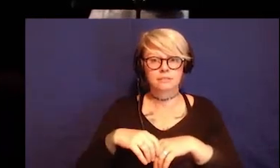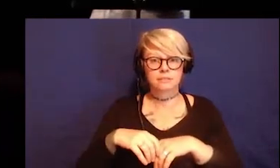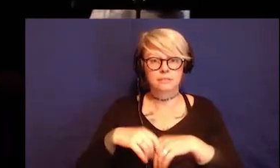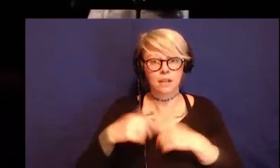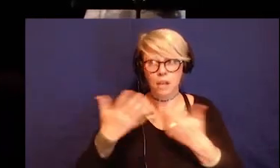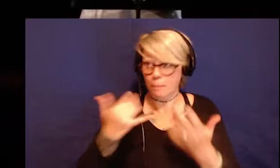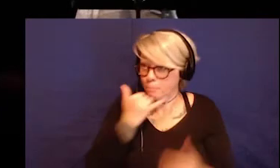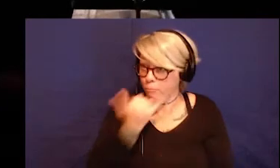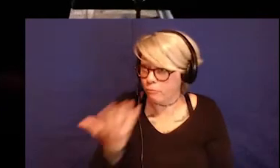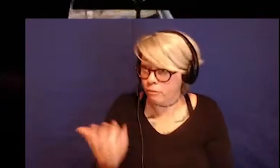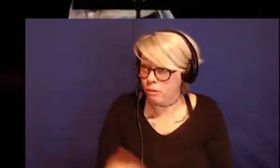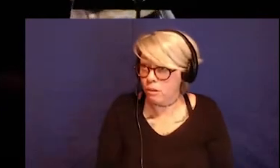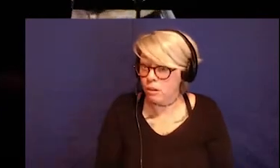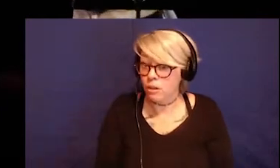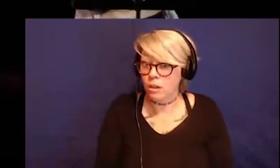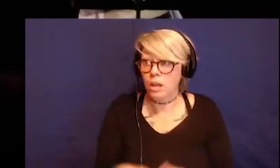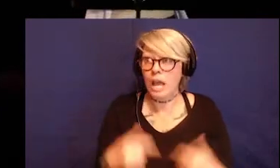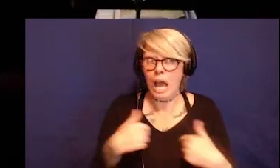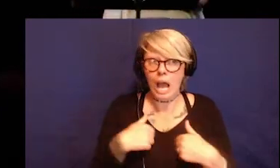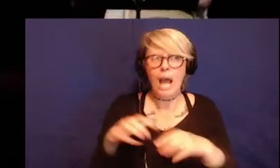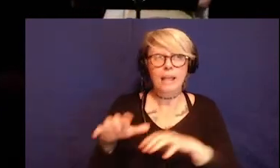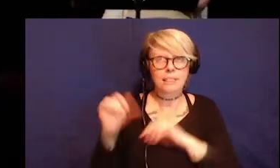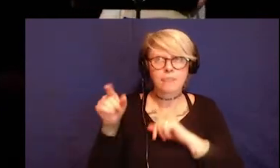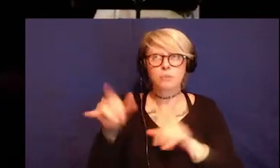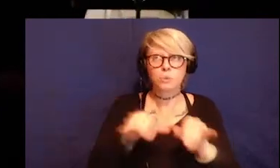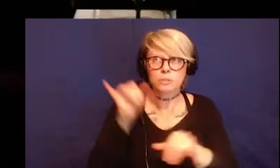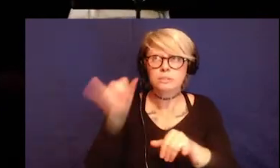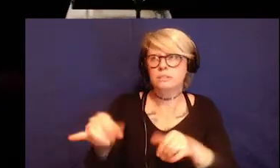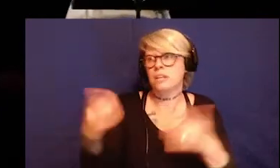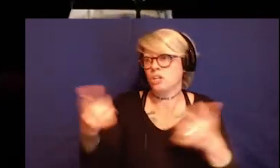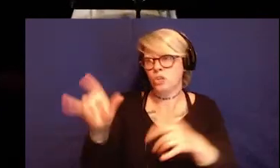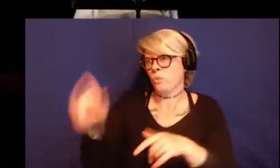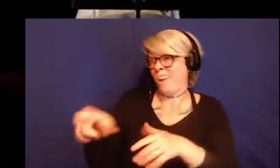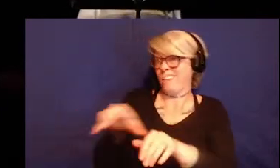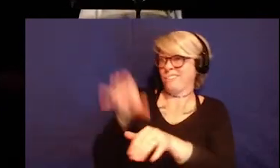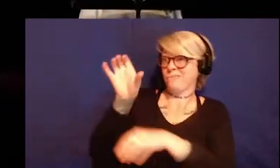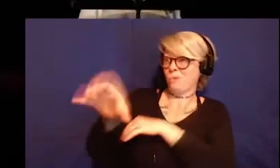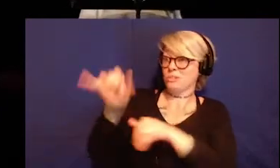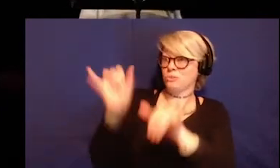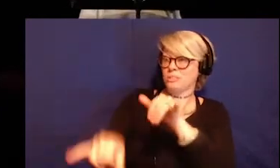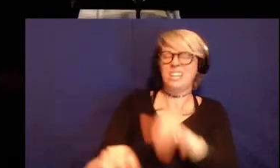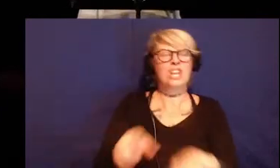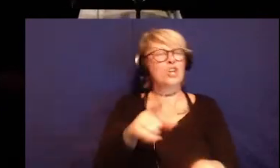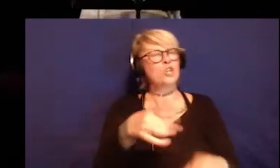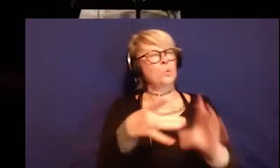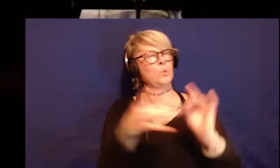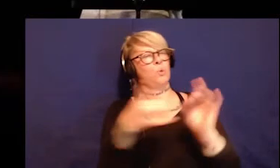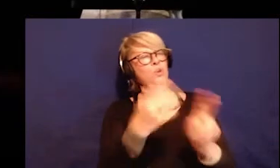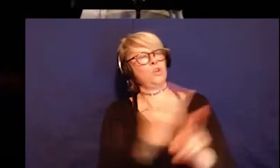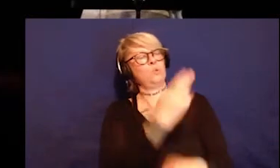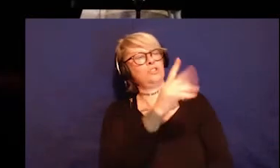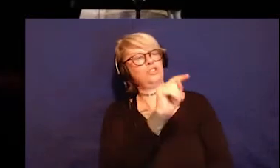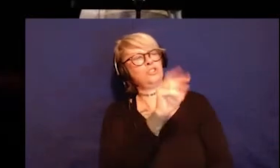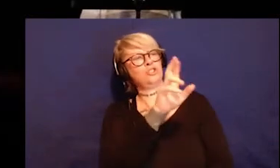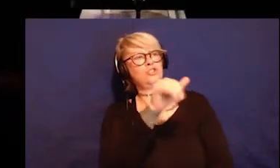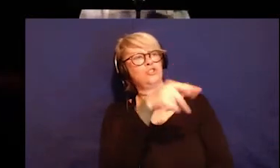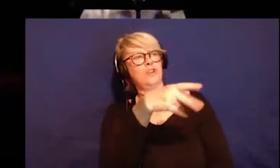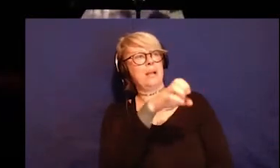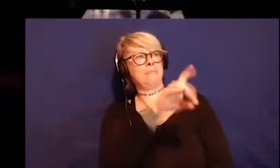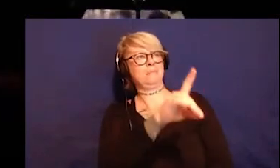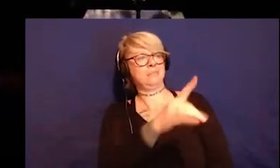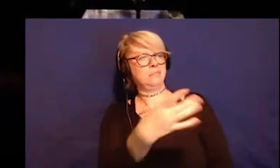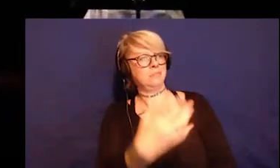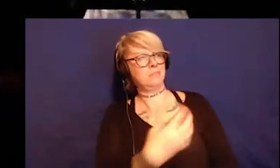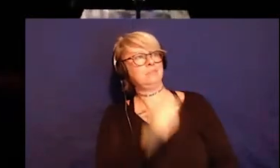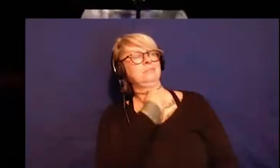Am I wrong? I left, you stayed. I mean, you had to stay. I believe trapped is the word that you used. That's what you told the whole